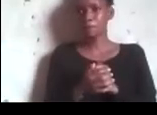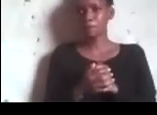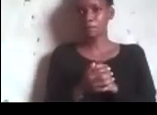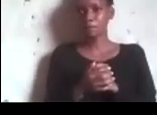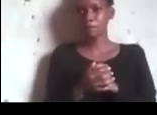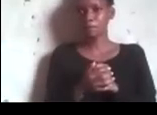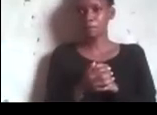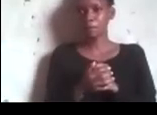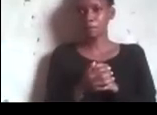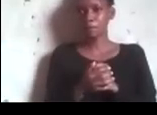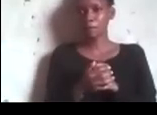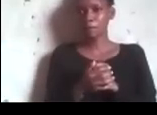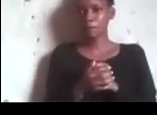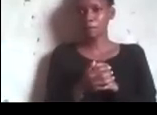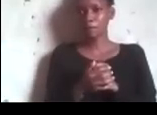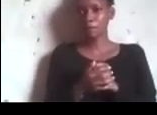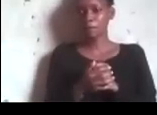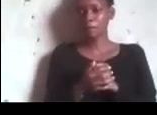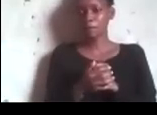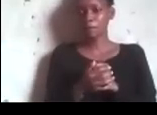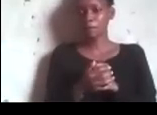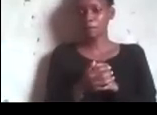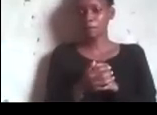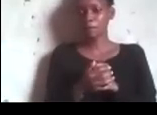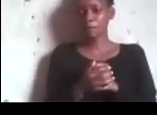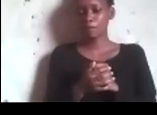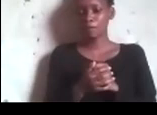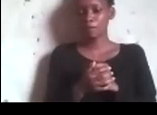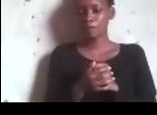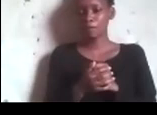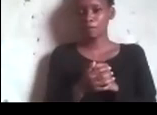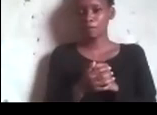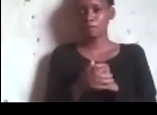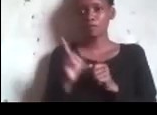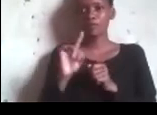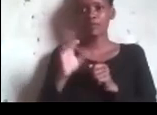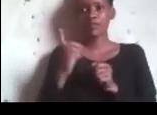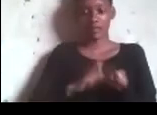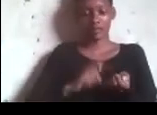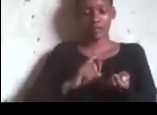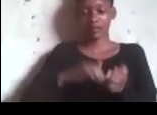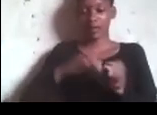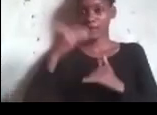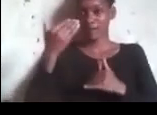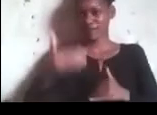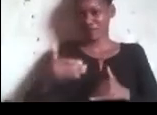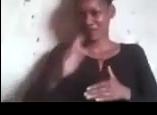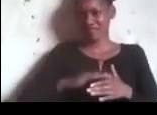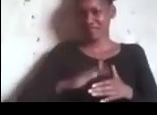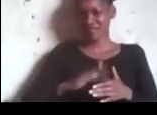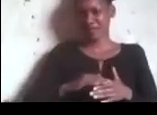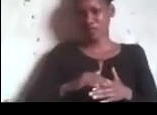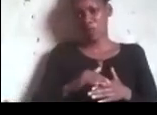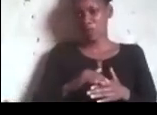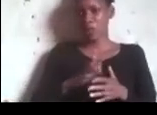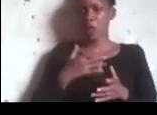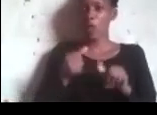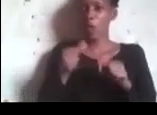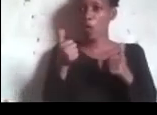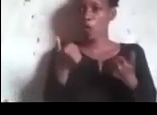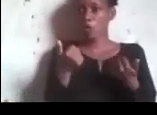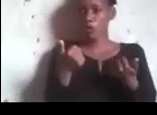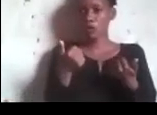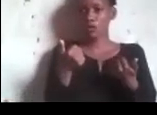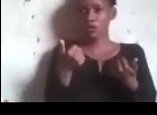it deals in good faith or for a reasonable period. So in good faith or for a reasonable period,